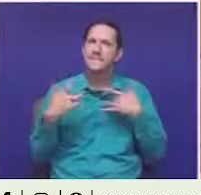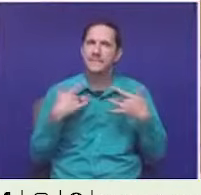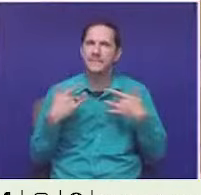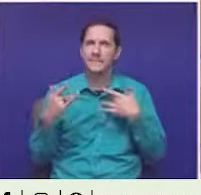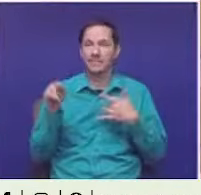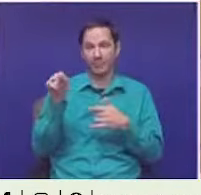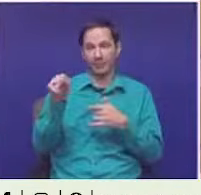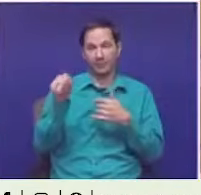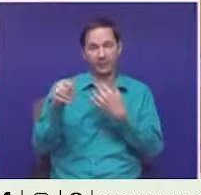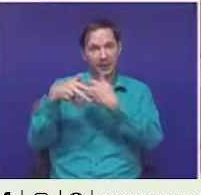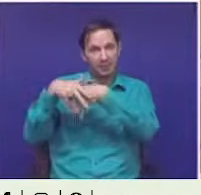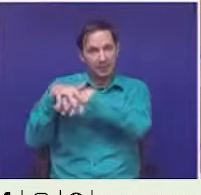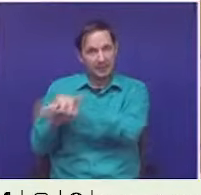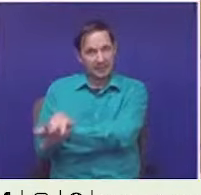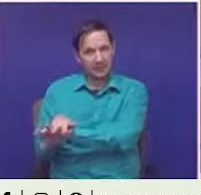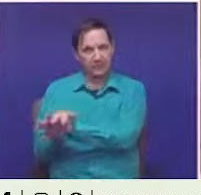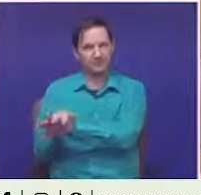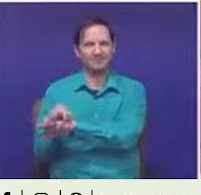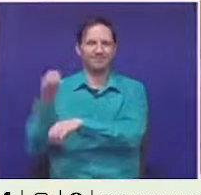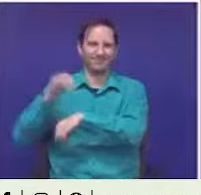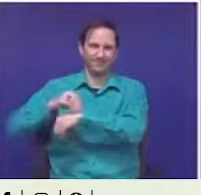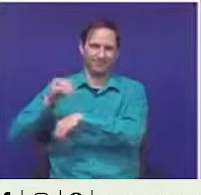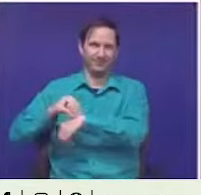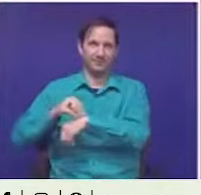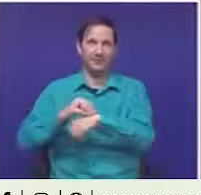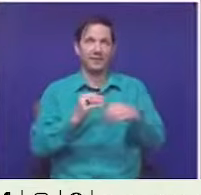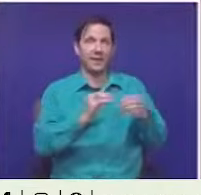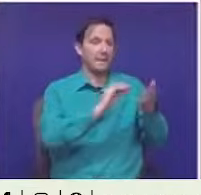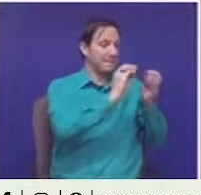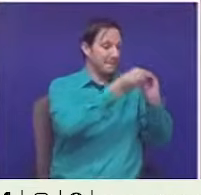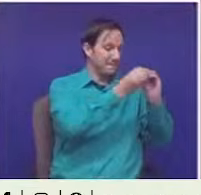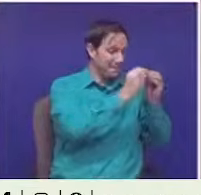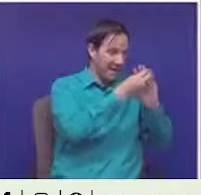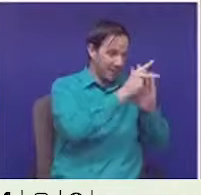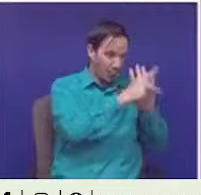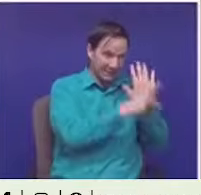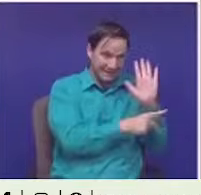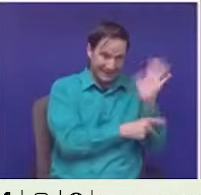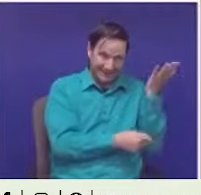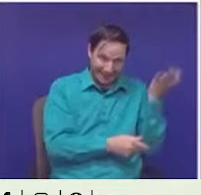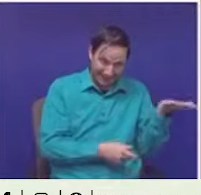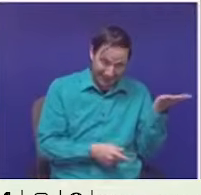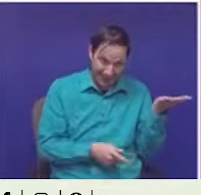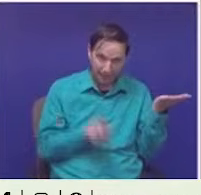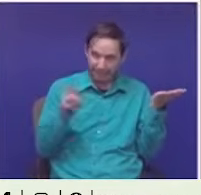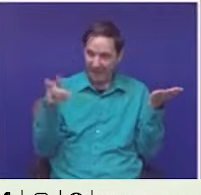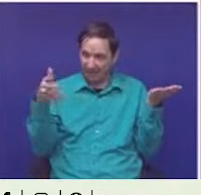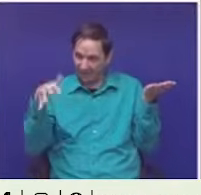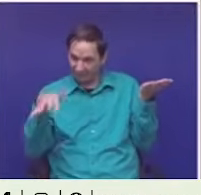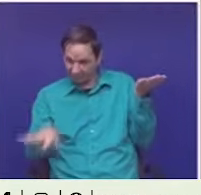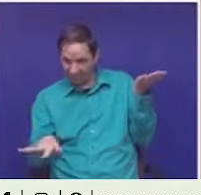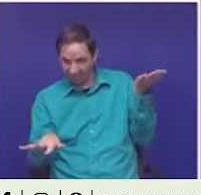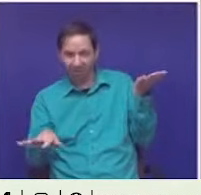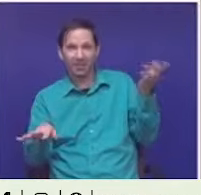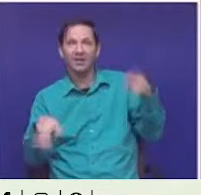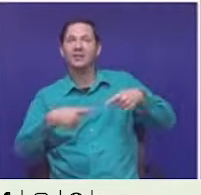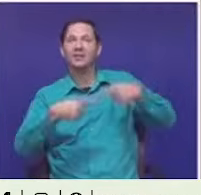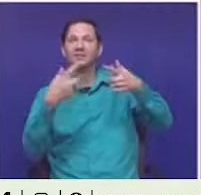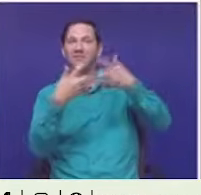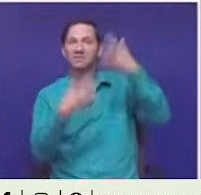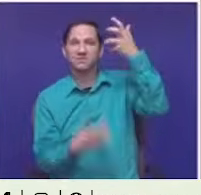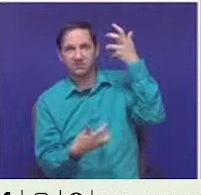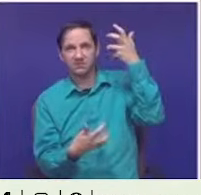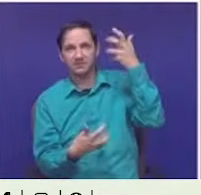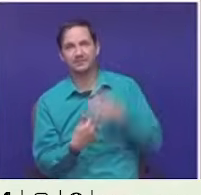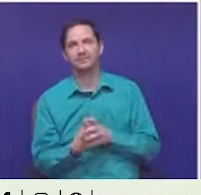ground, sometimes policy making can be here, but the implementation on the ground can be something very different. In fact, earlier this